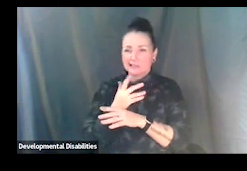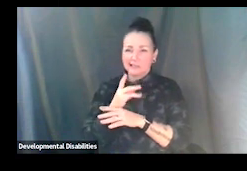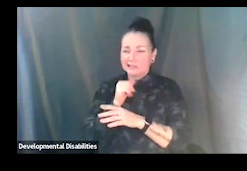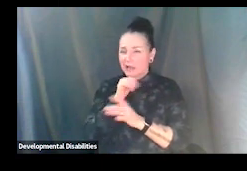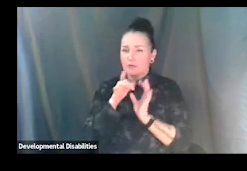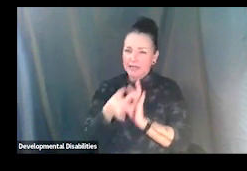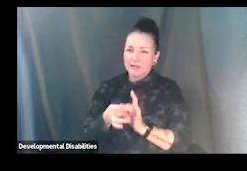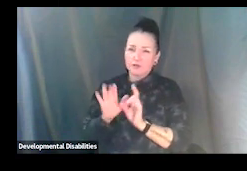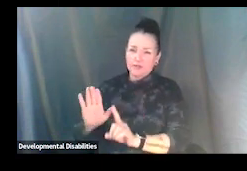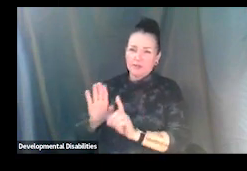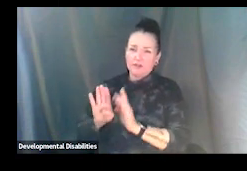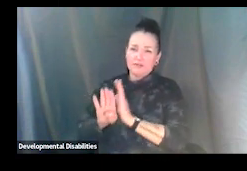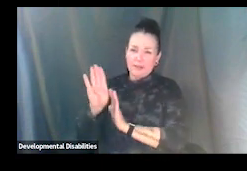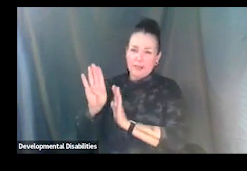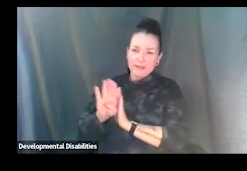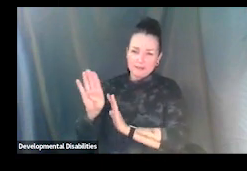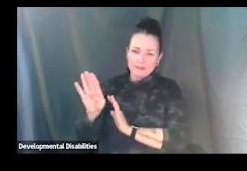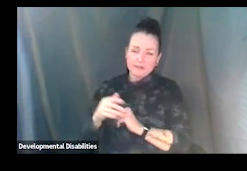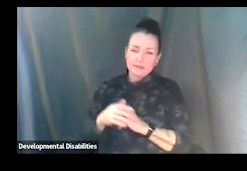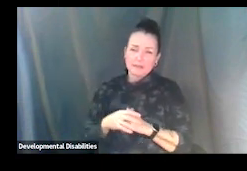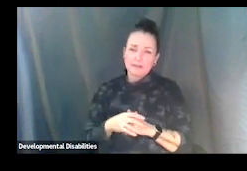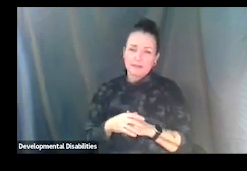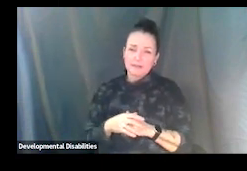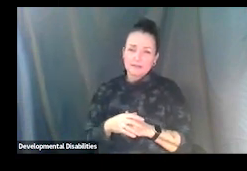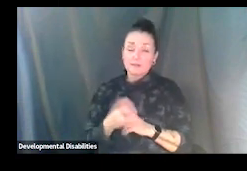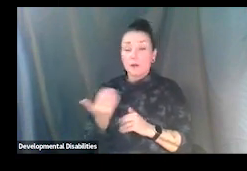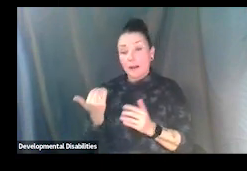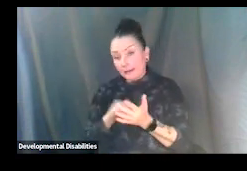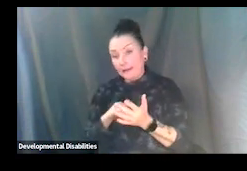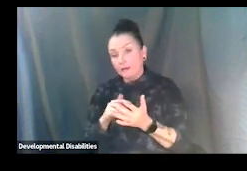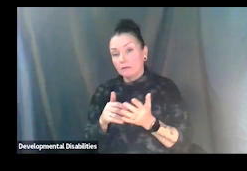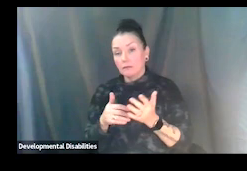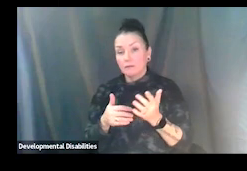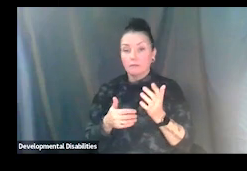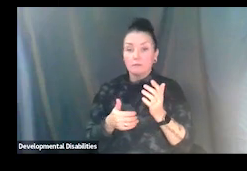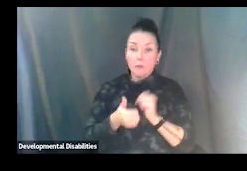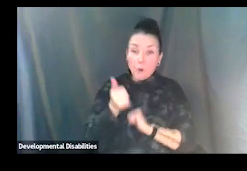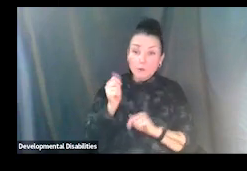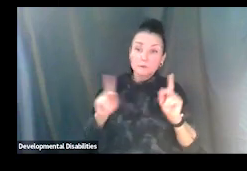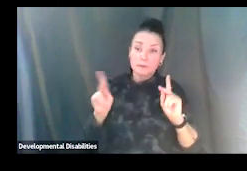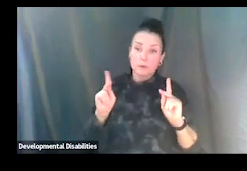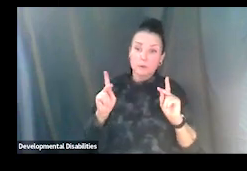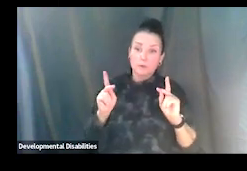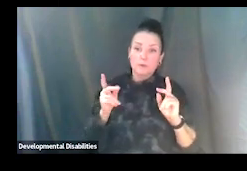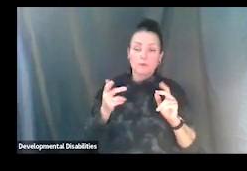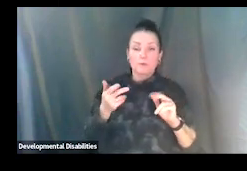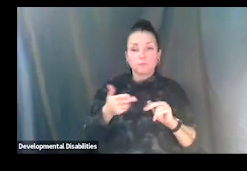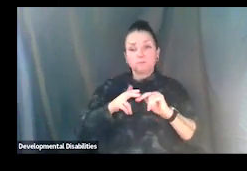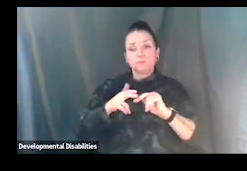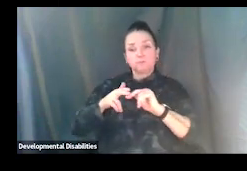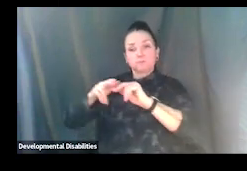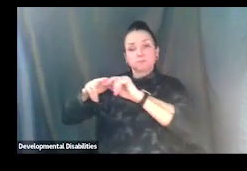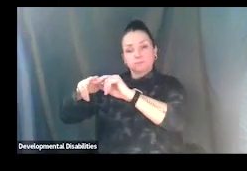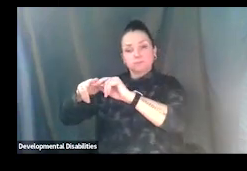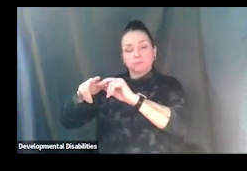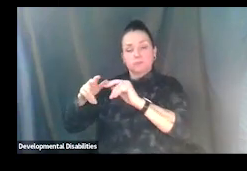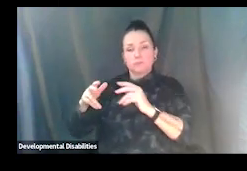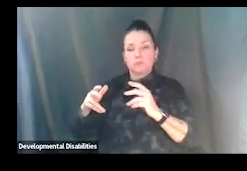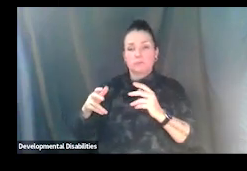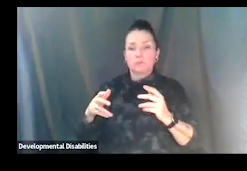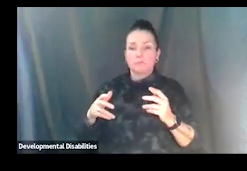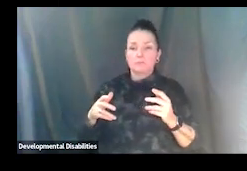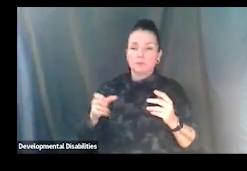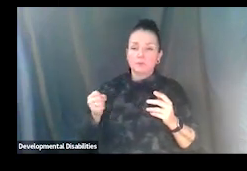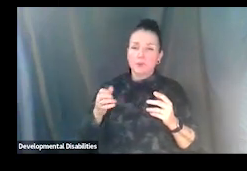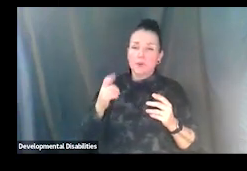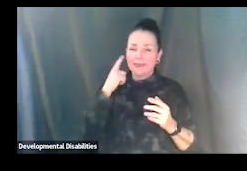distributed. I think it is really skewed. So most people gain a bit of weight and a few people gain a huge amount of weight. And so I think it's probably the median may